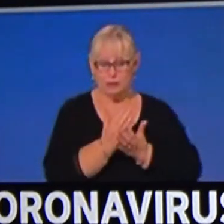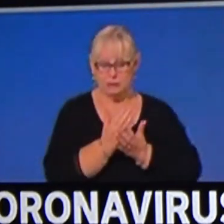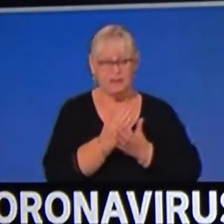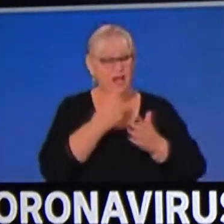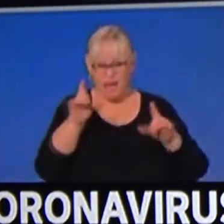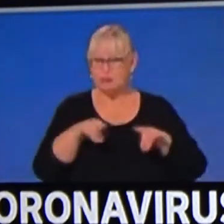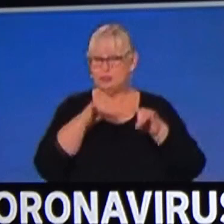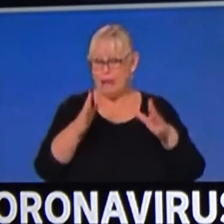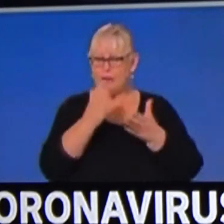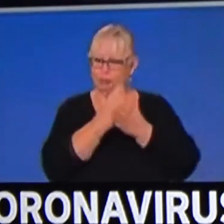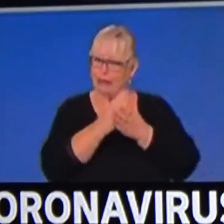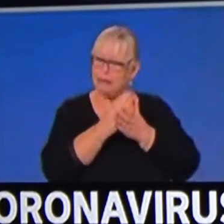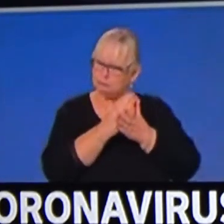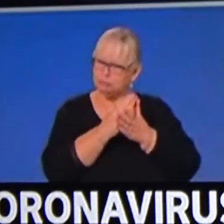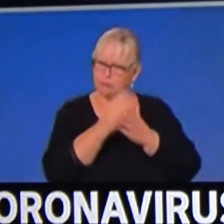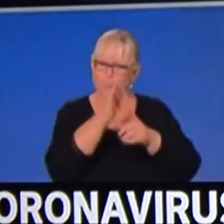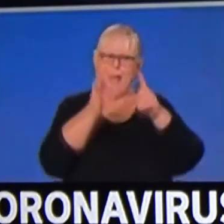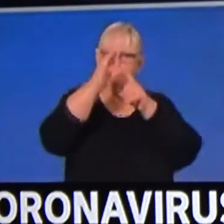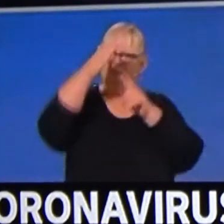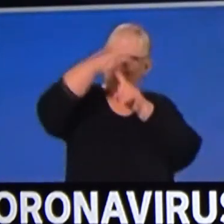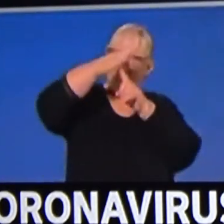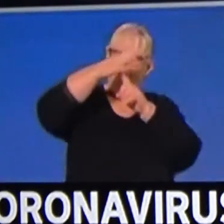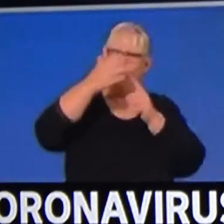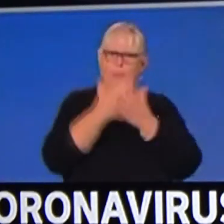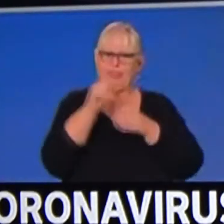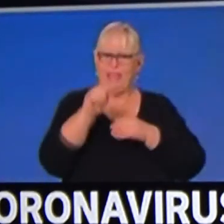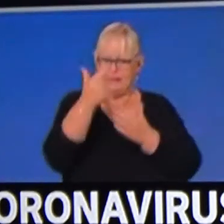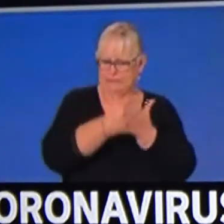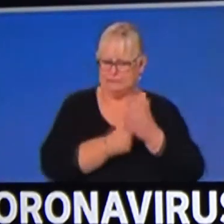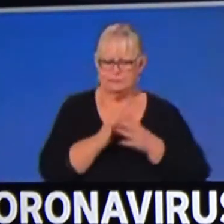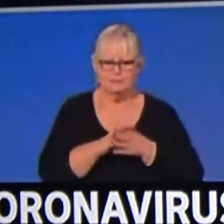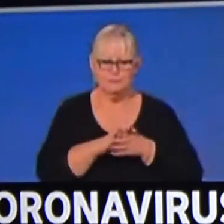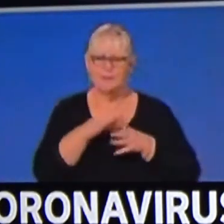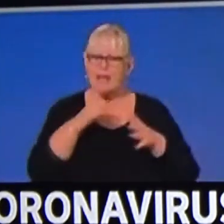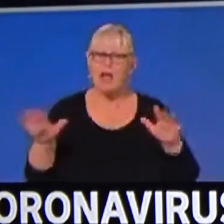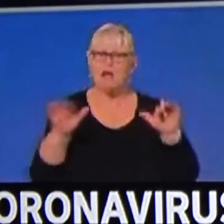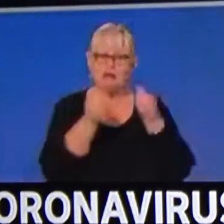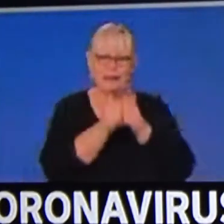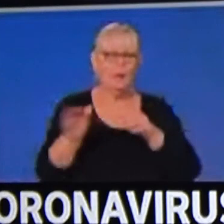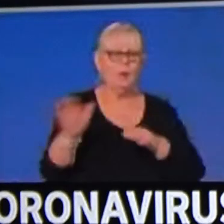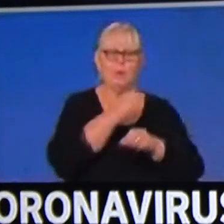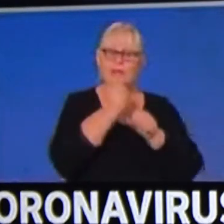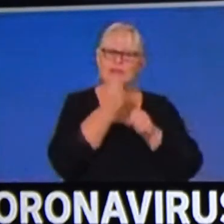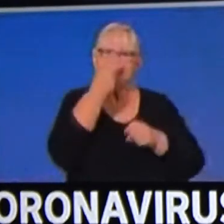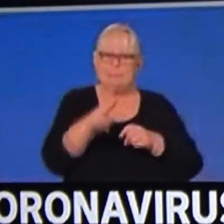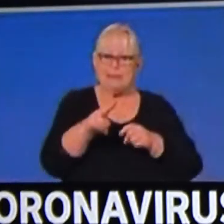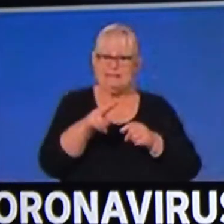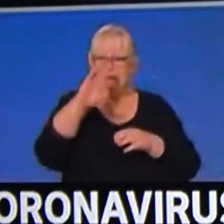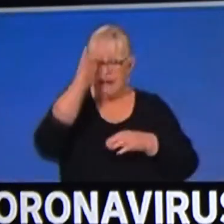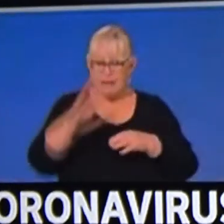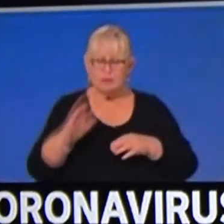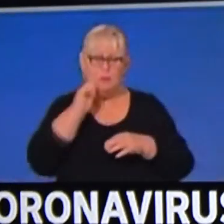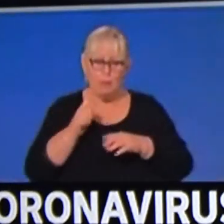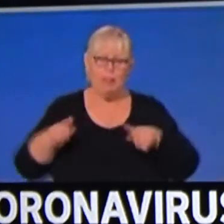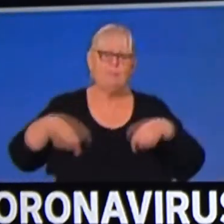Australia features prominently in that. Importantly, they agreed that G20 nations would be moving to